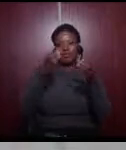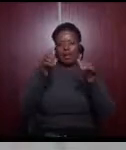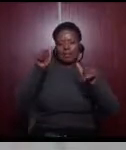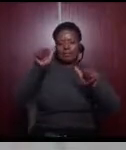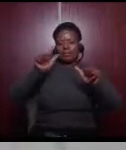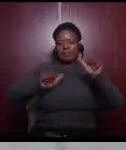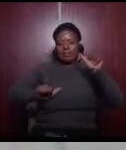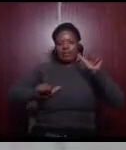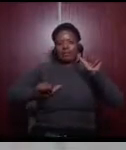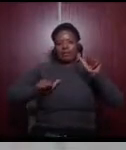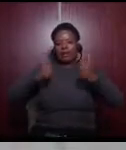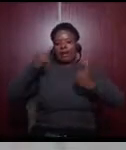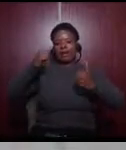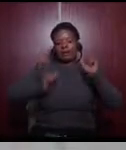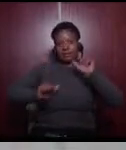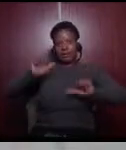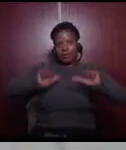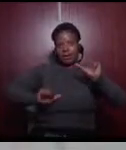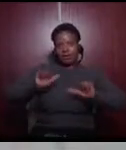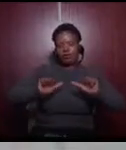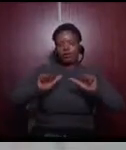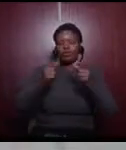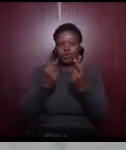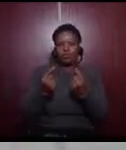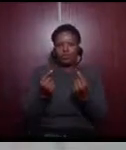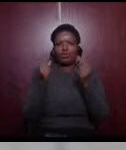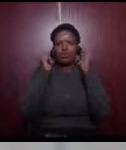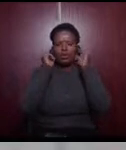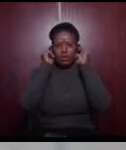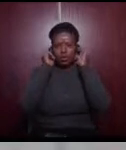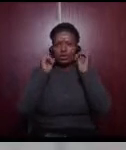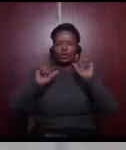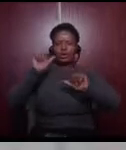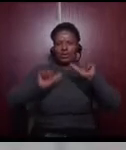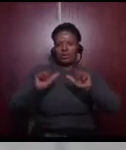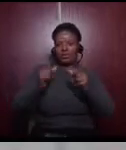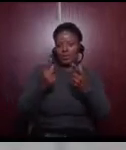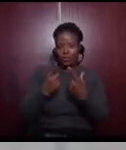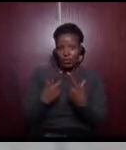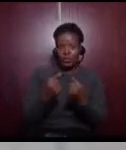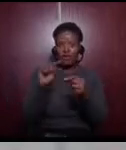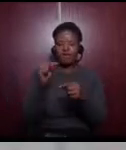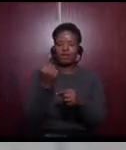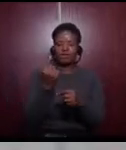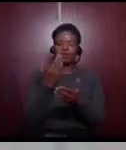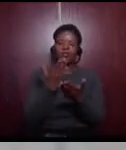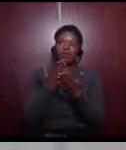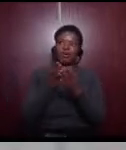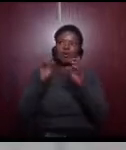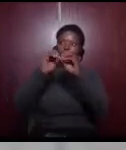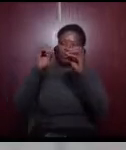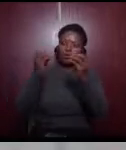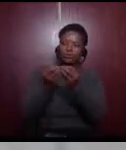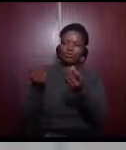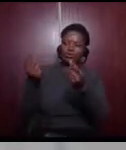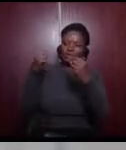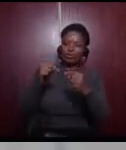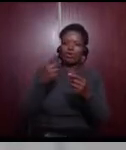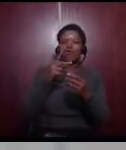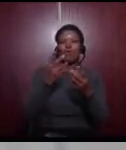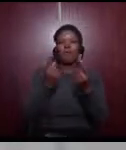proposals for it. I'm making just an example, ukuthi we're calling for proposal maybe from organizations in communities dealing in food